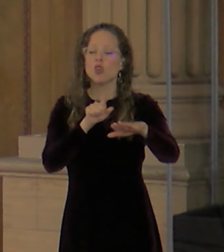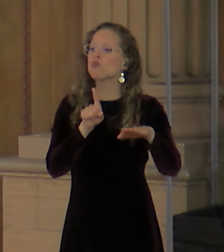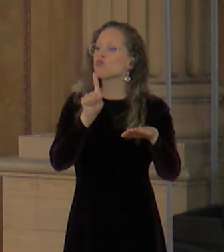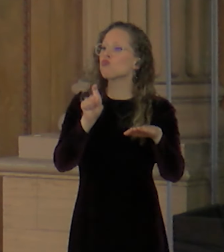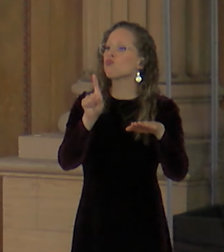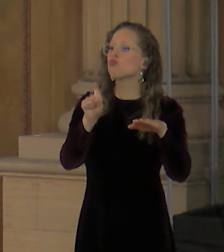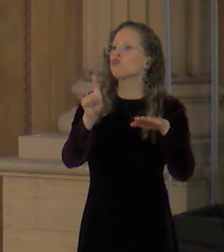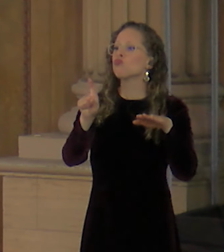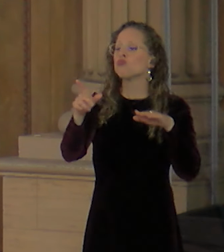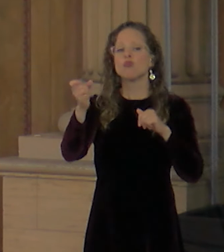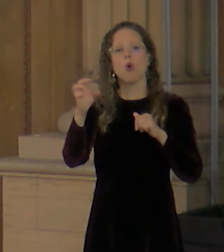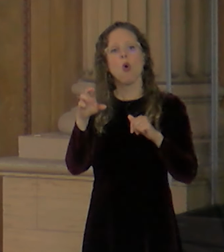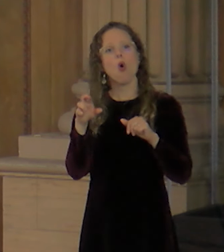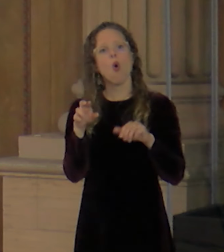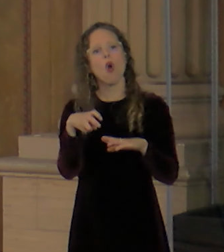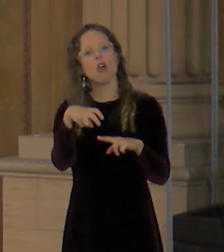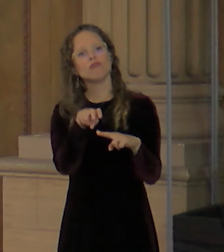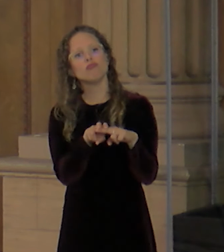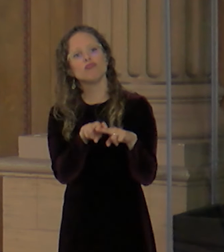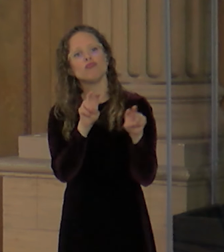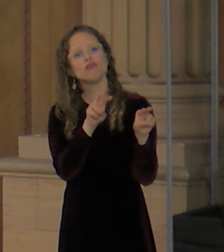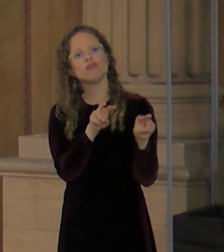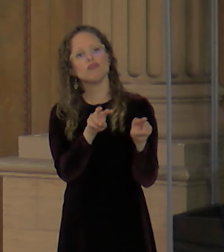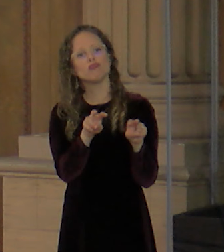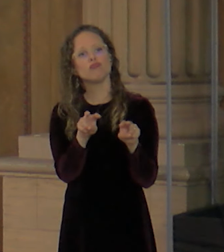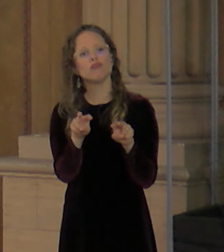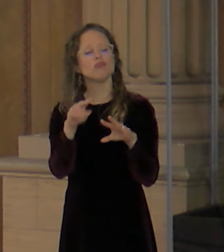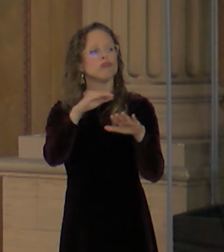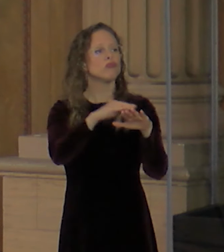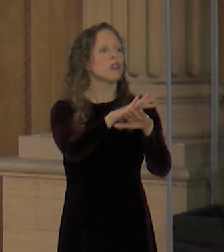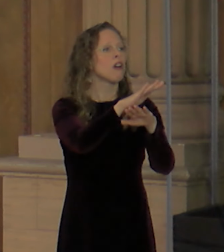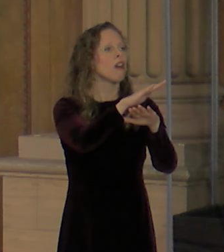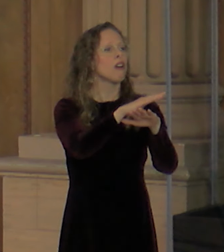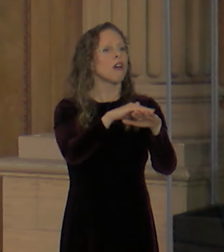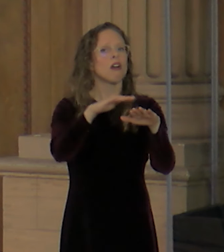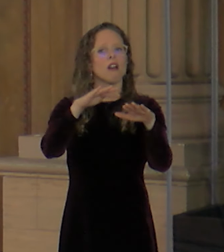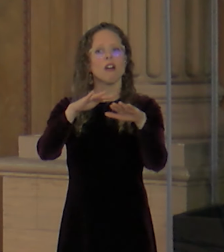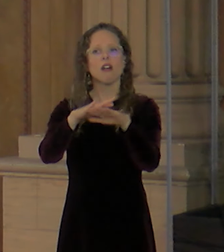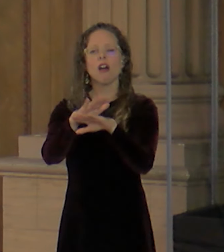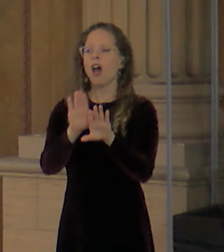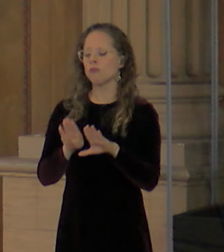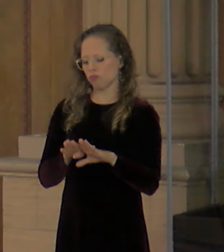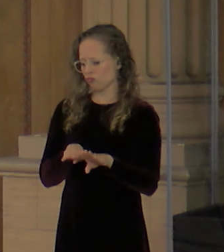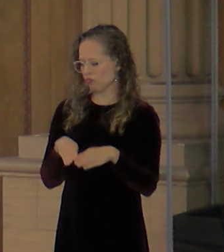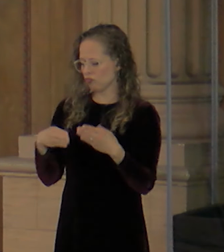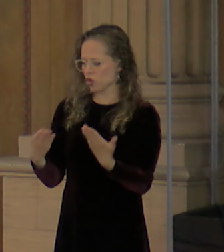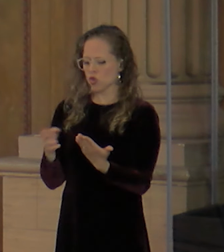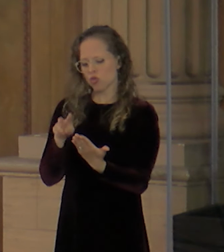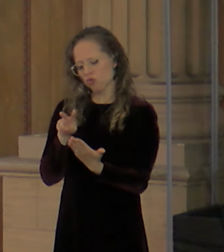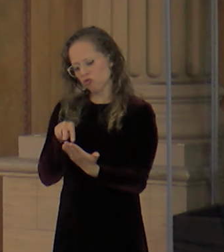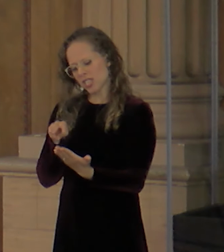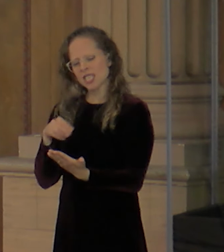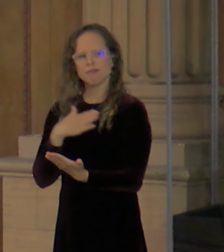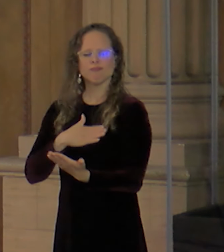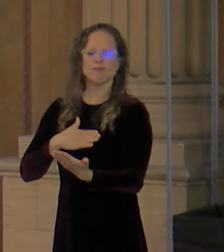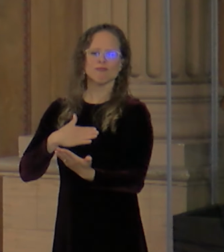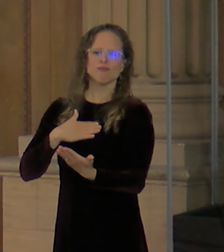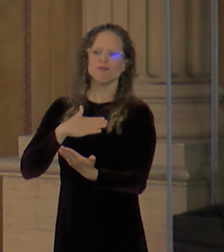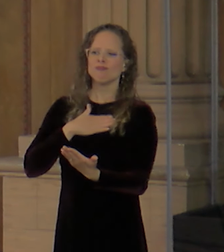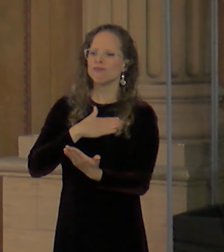the mountains or on the ocean reading a book is like one of the most refreshing things that can happen in my life. I love it there, I love walking along the